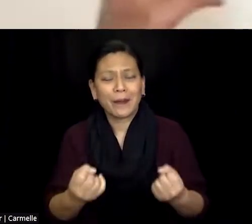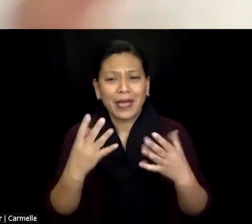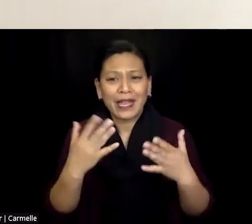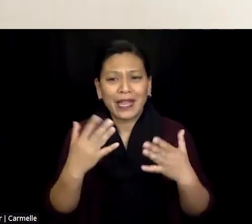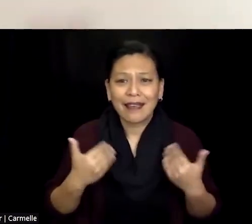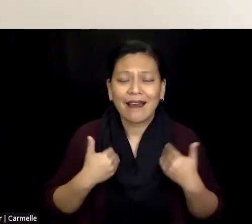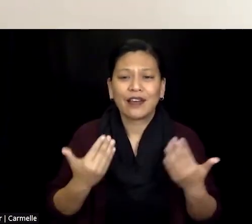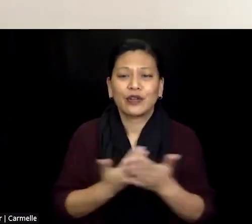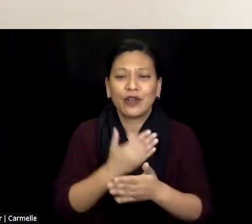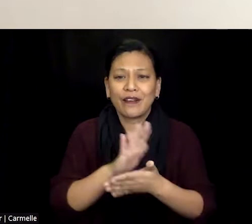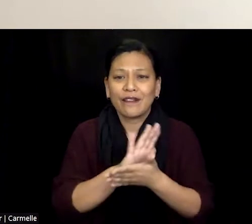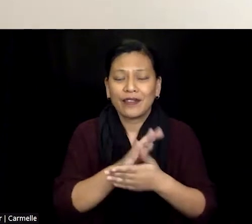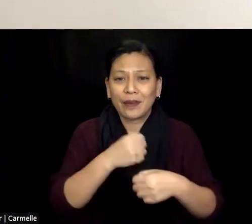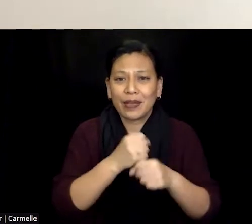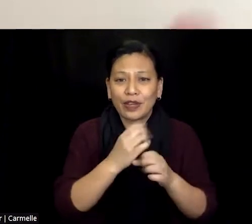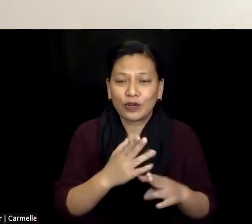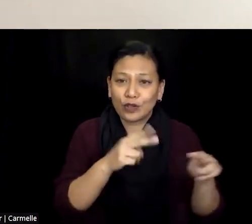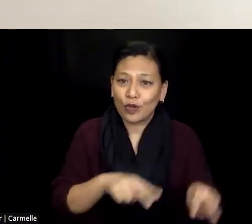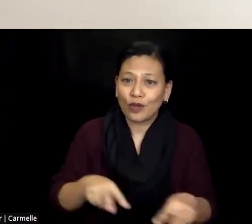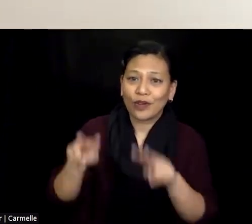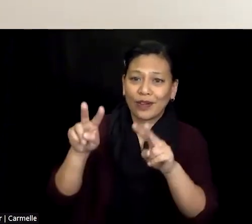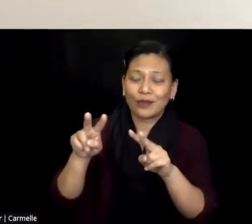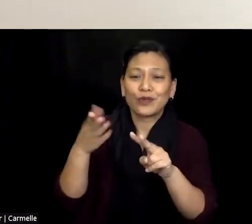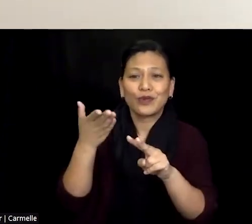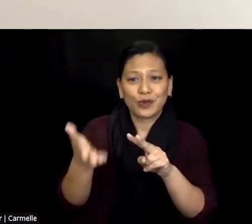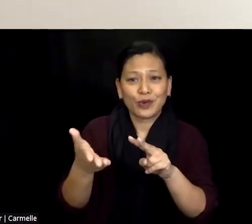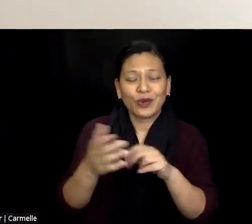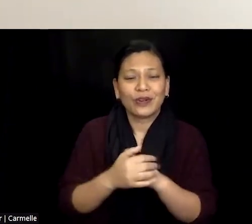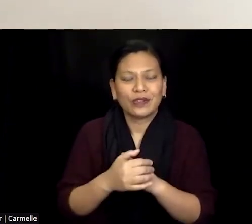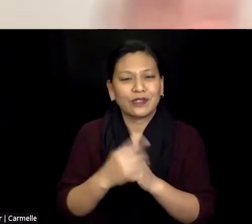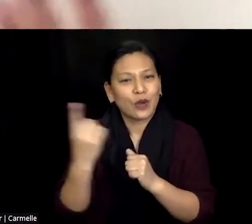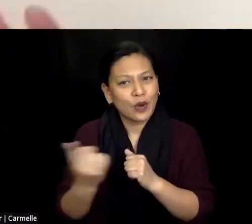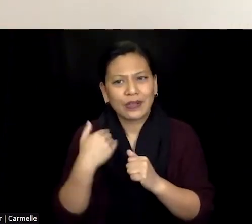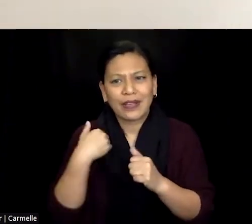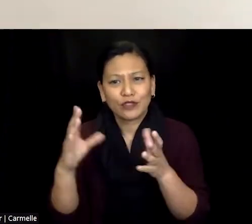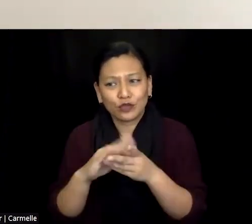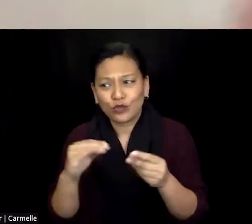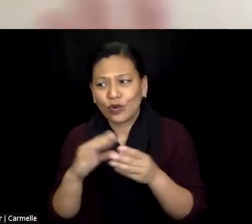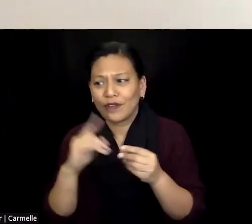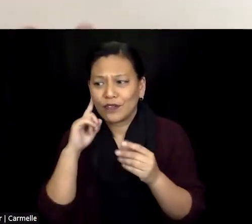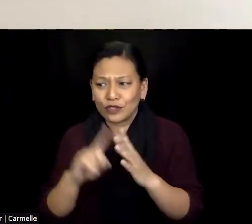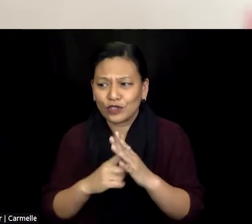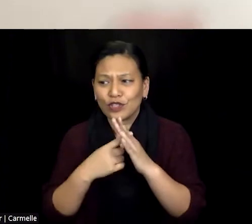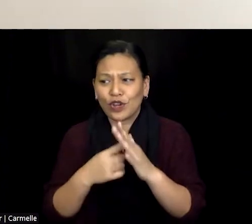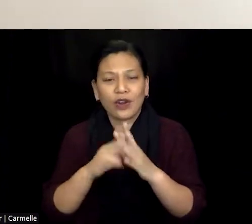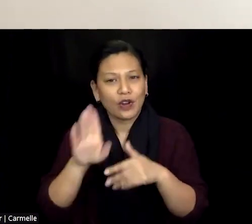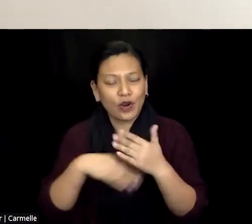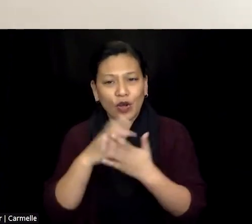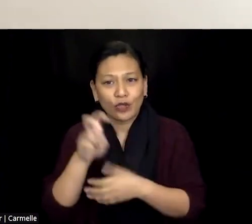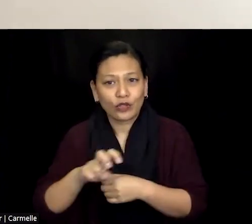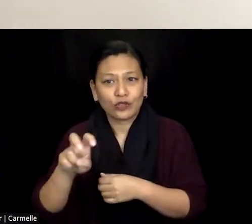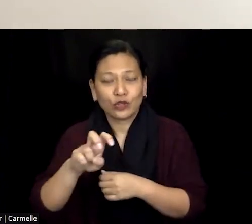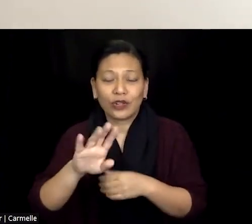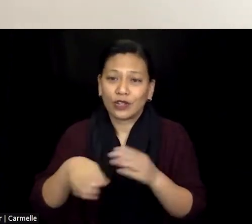and new filmmakers look up to. So there's always a story that starts everything and every career, every journey.